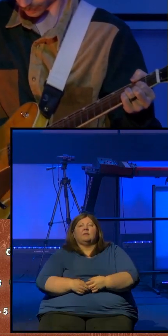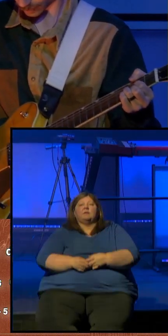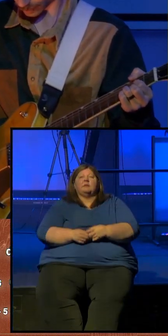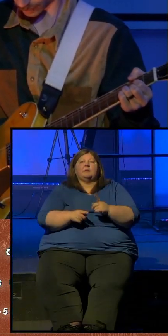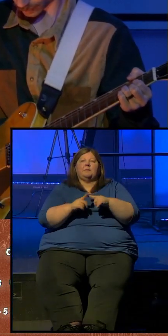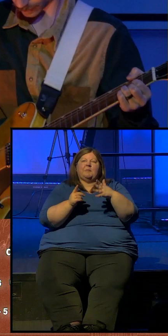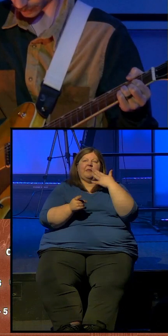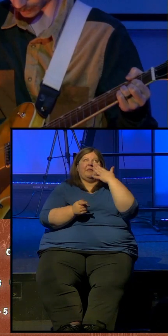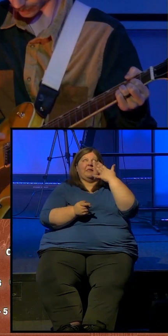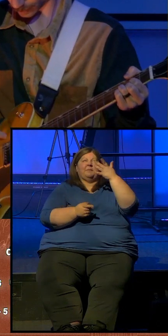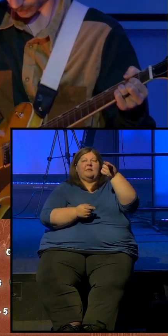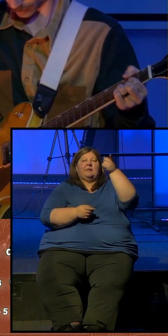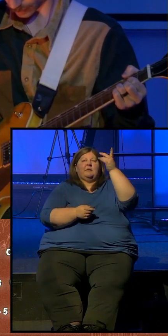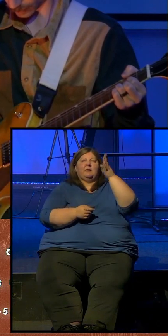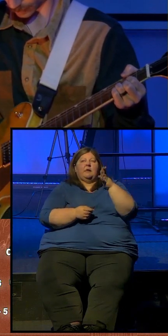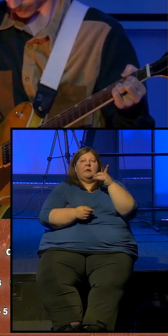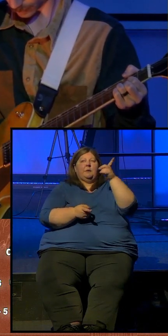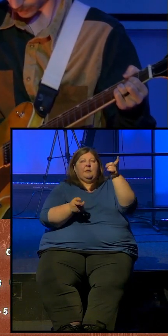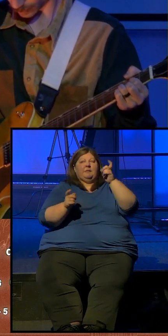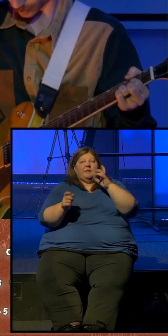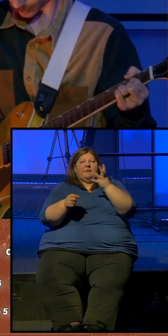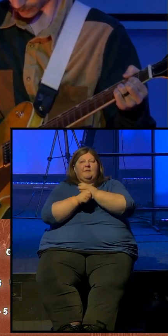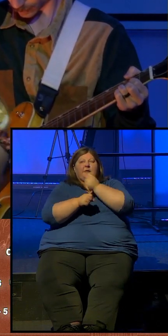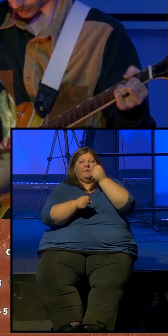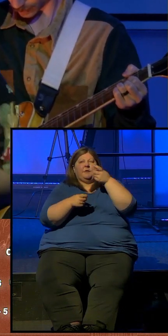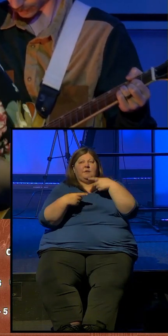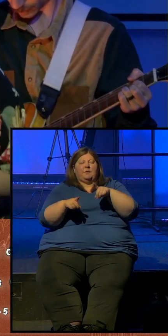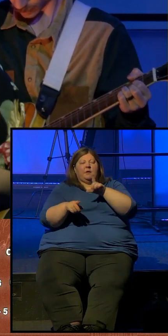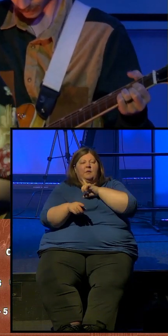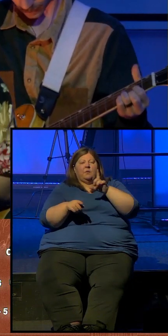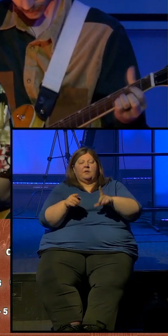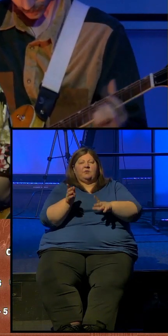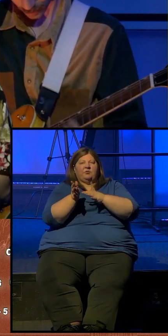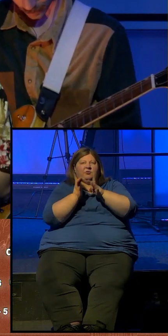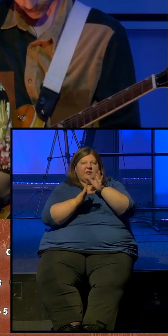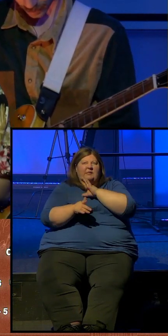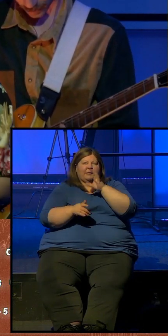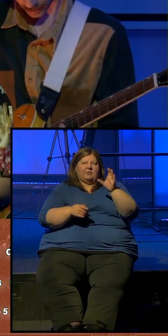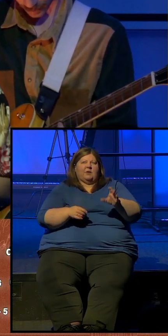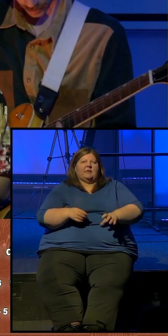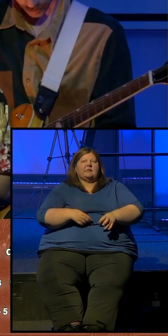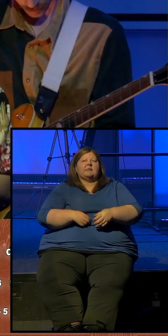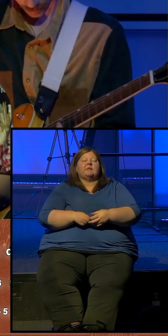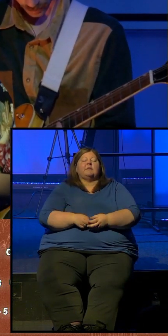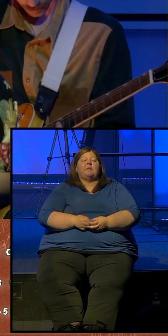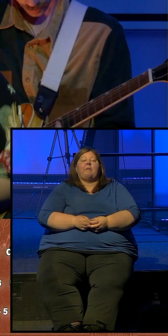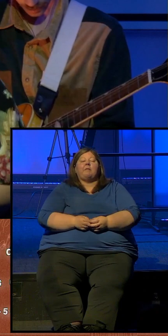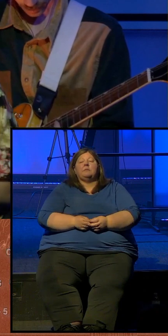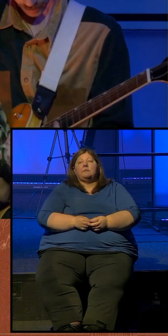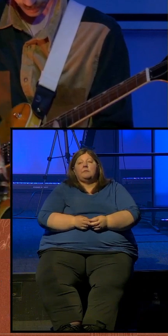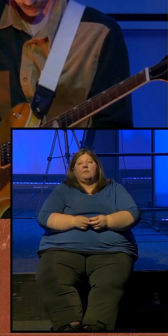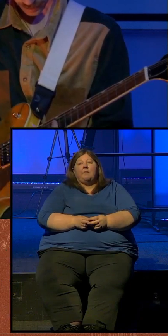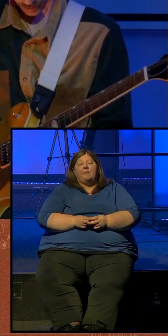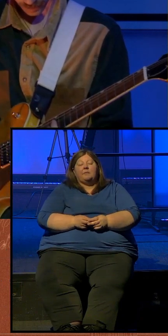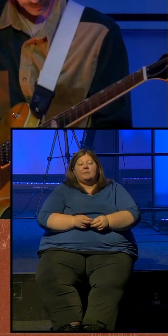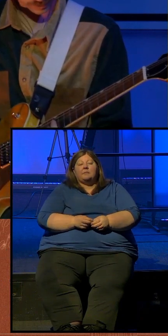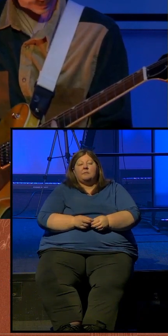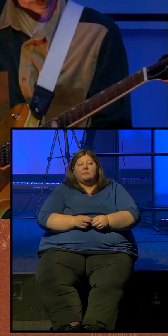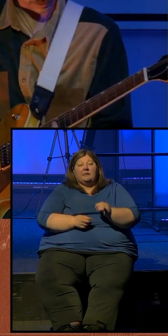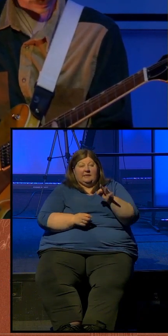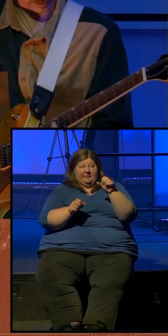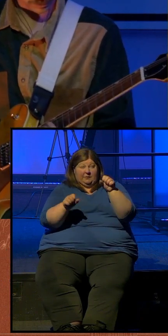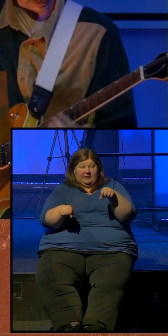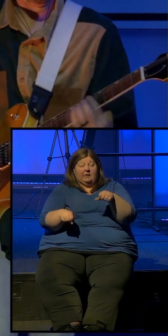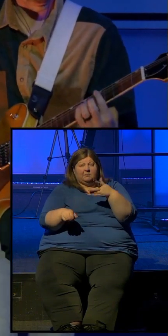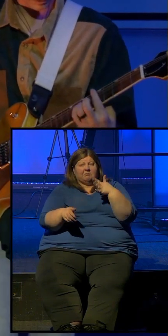But thanks be to God, who gives us victory through our Lord Jesus Christ. If you're